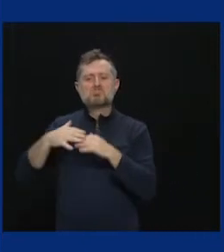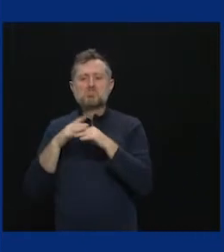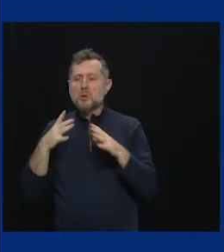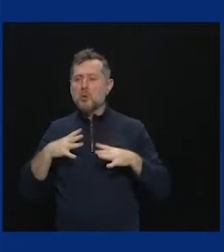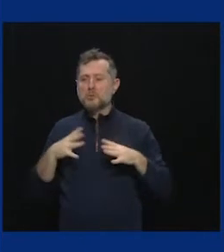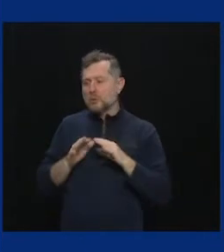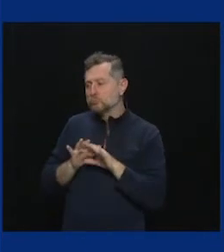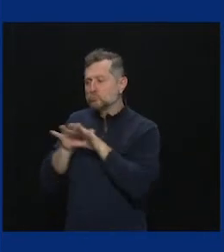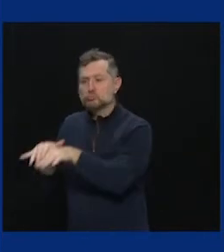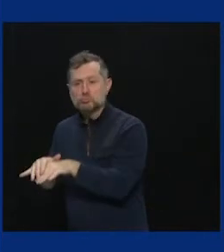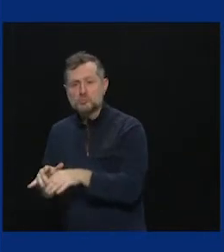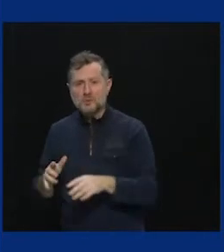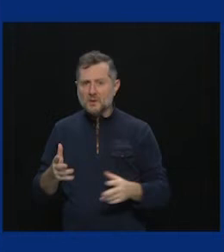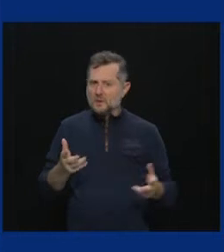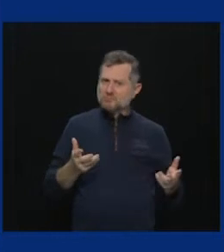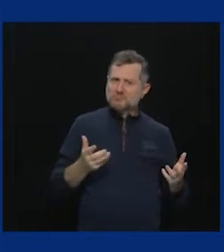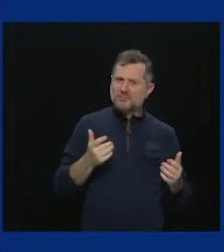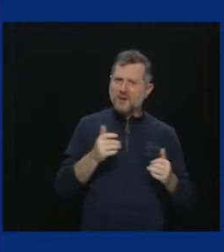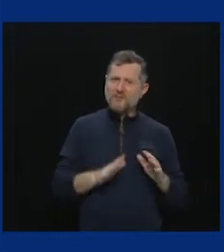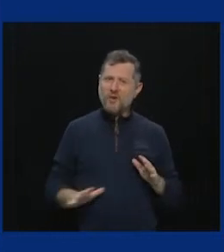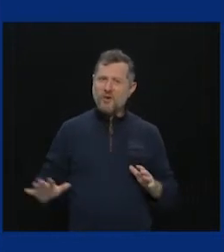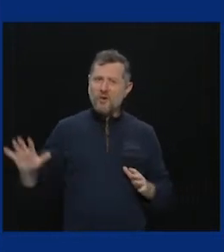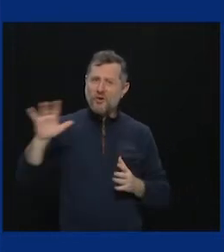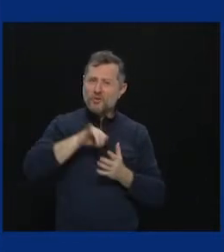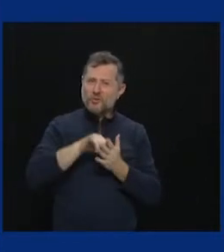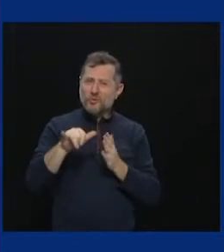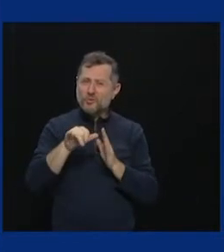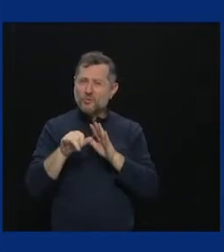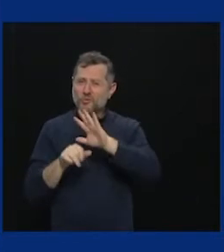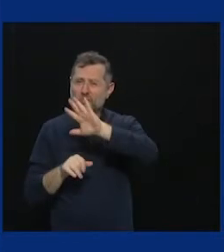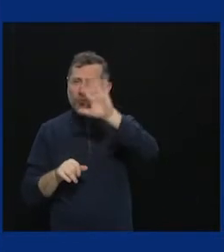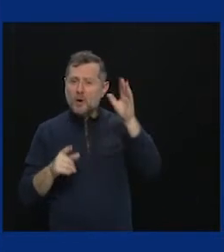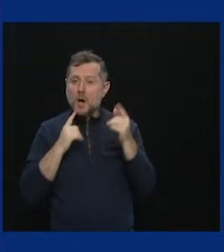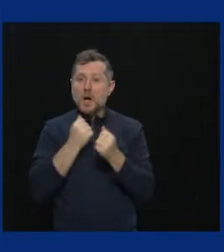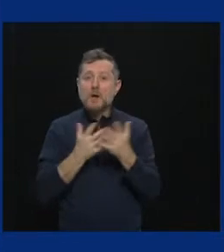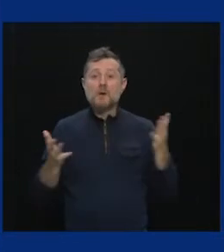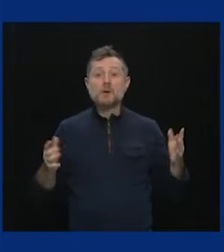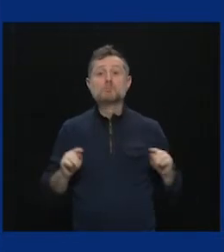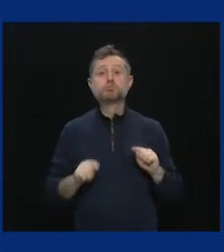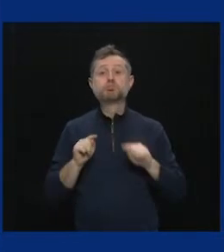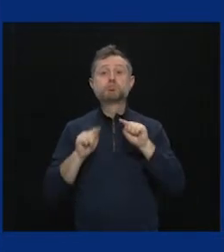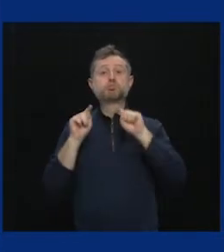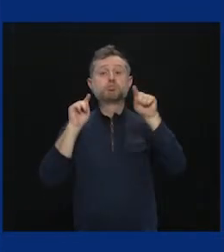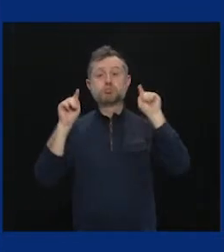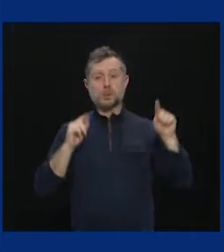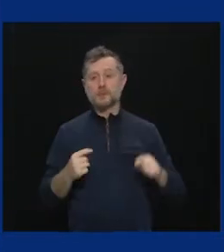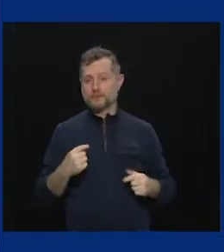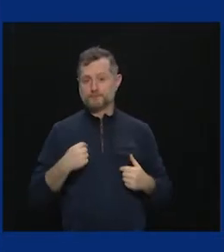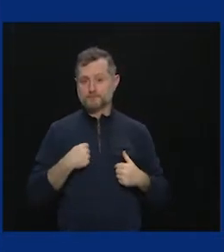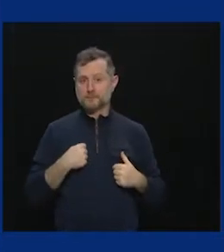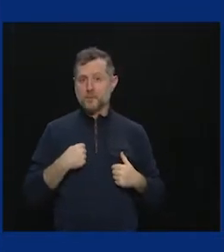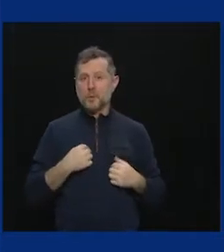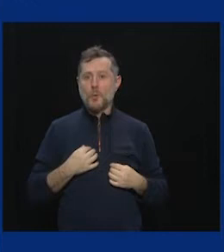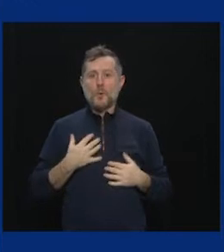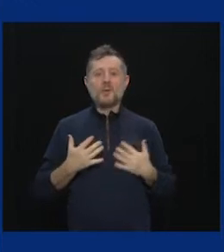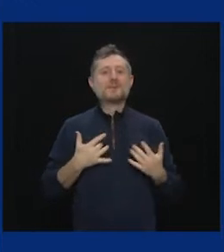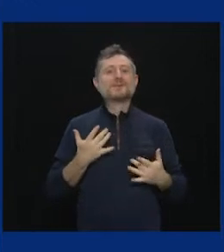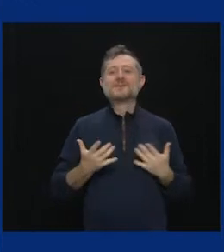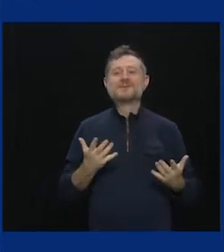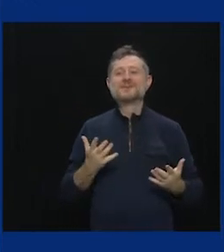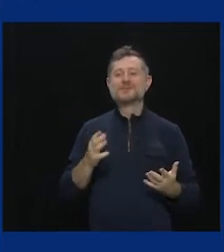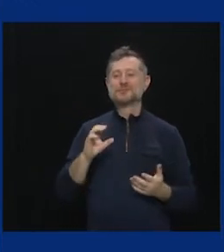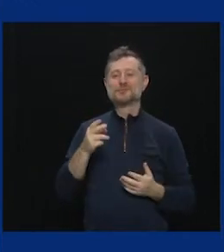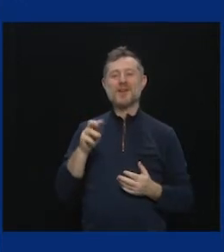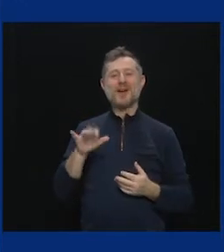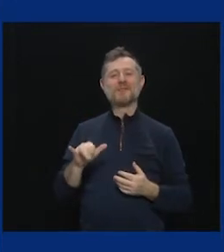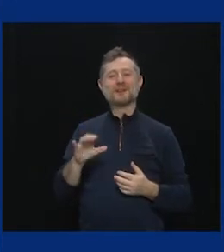I have. I have visited everything. I'm one of those people who was inspired by Chevy Chase's movies. I went in search of the